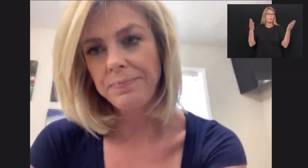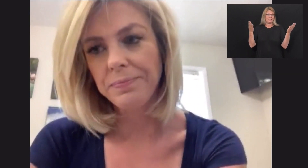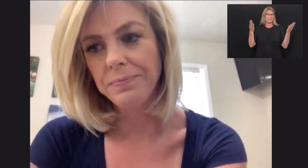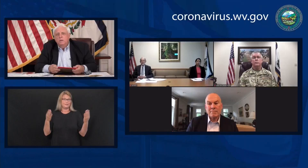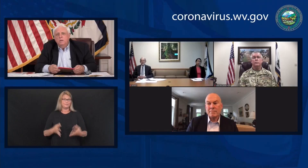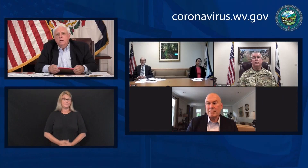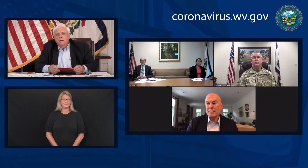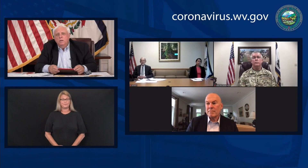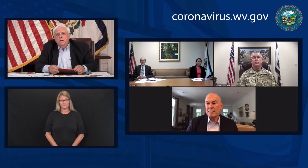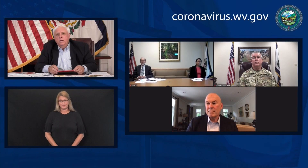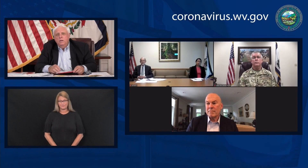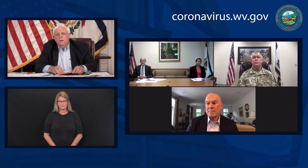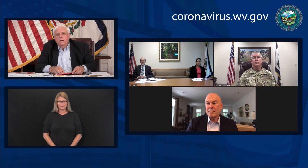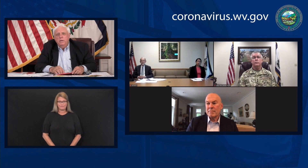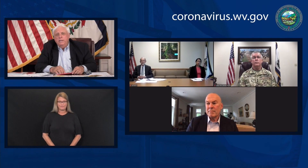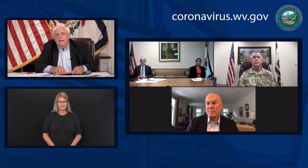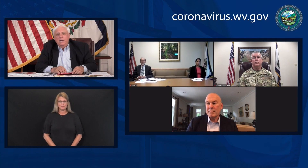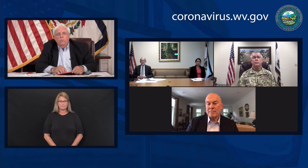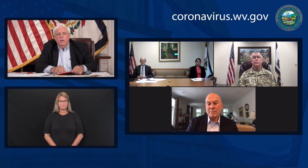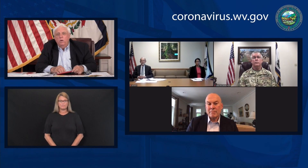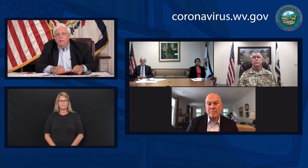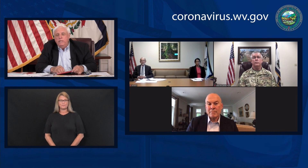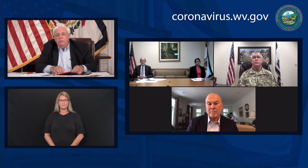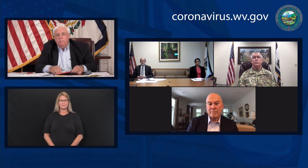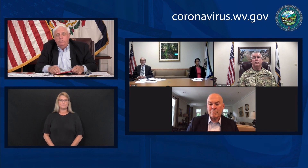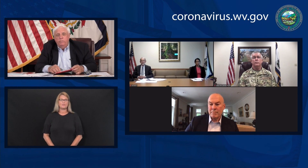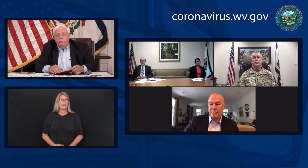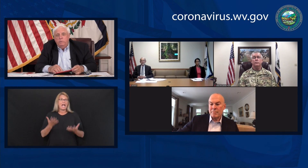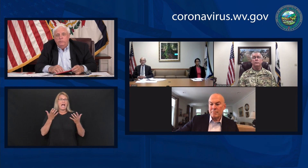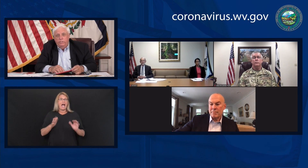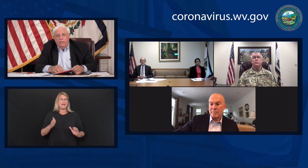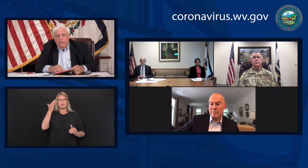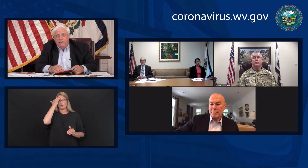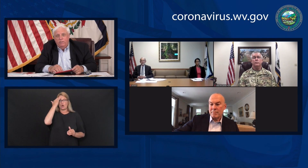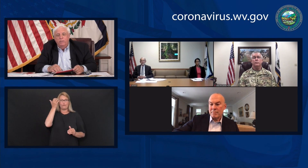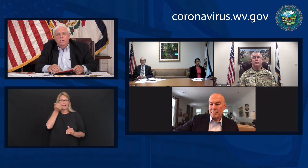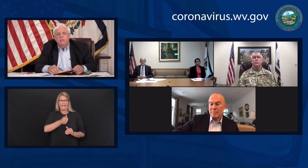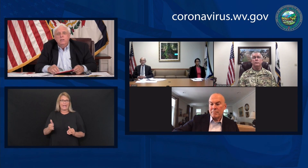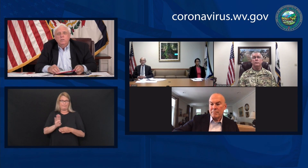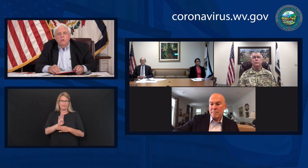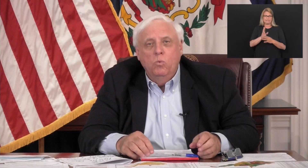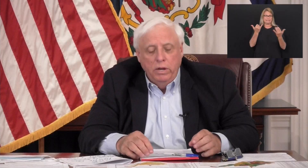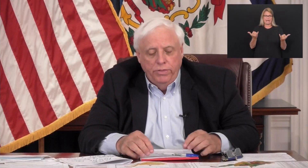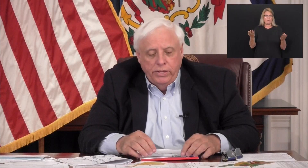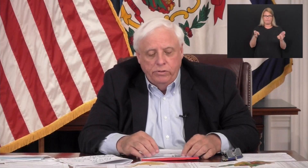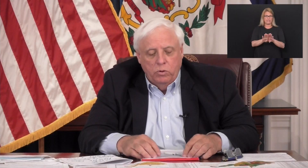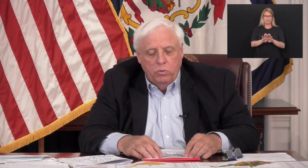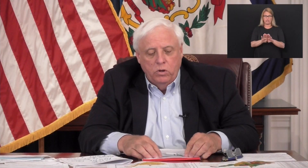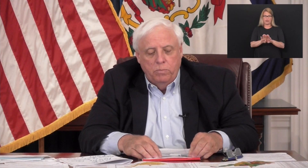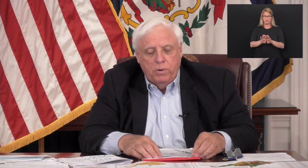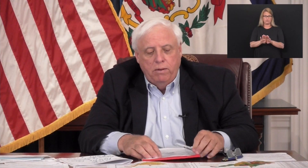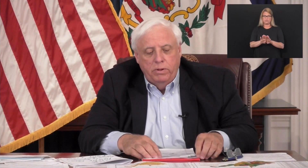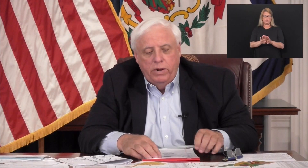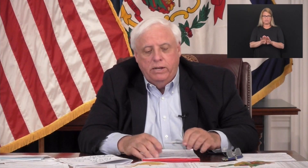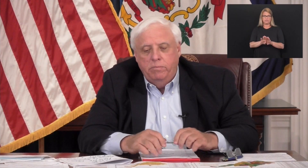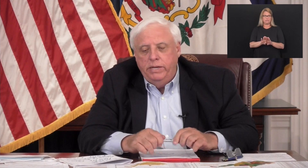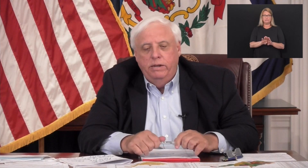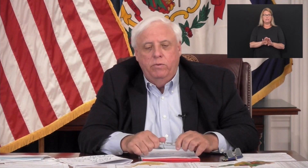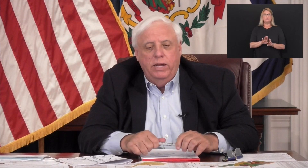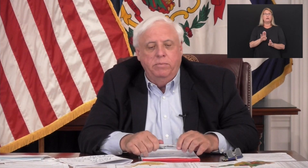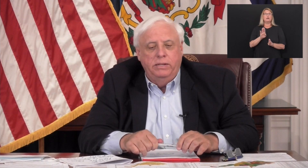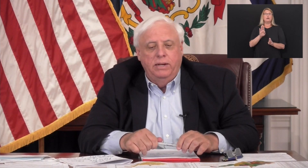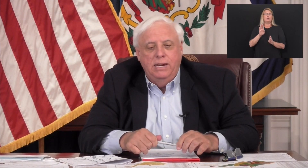If our numbers continue over the weekend in a negative way, we're going to have to move in Mon